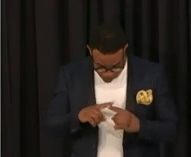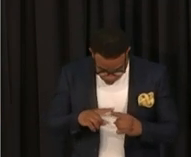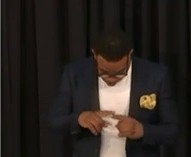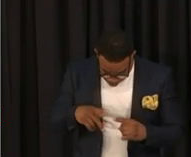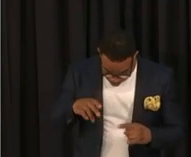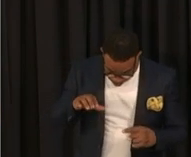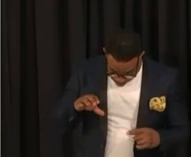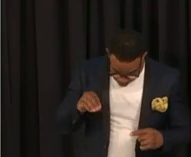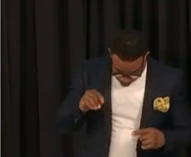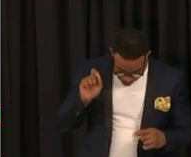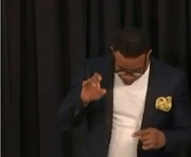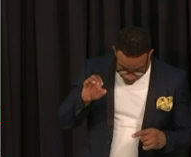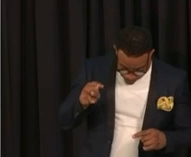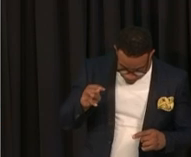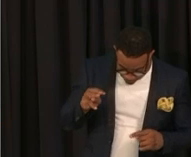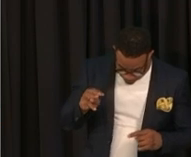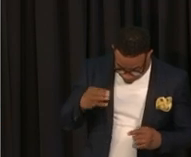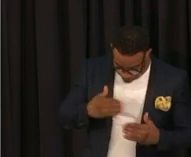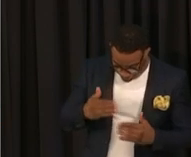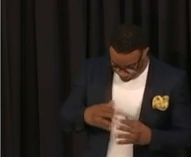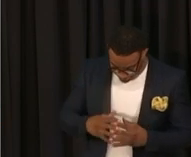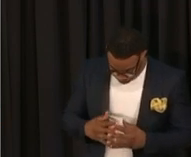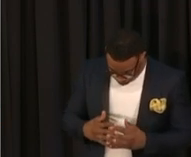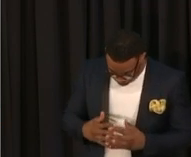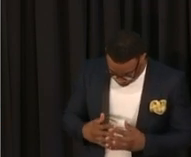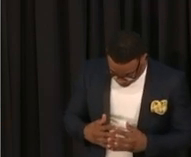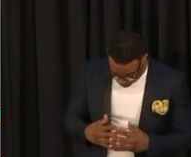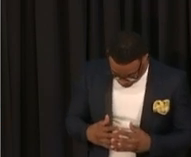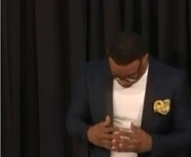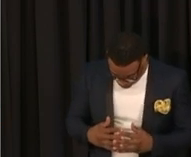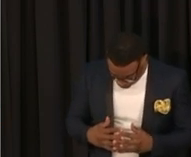to pepco.com. Next slide.